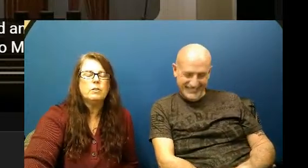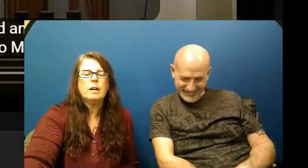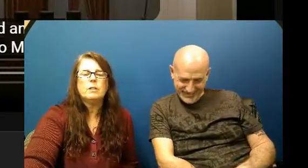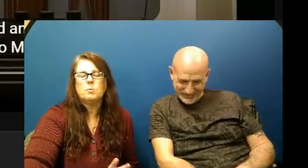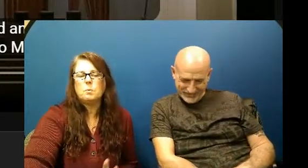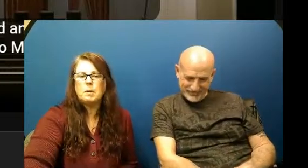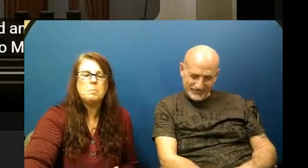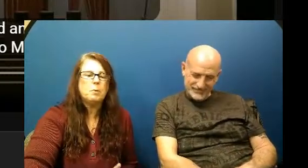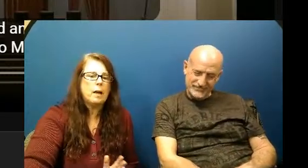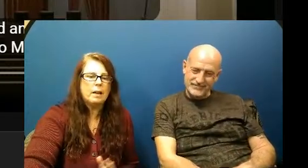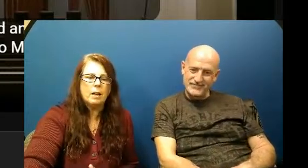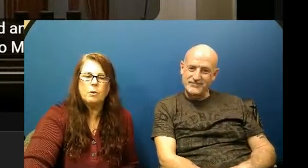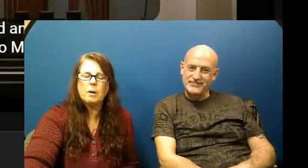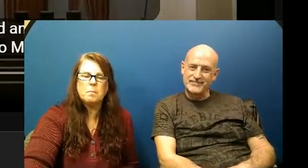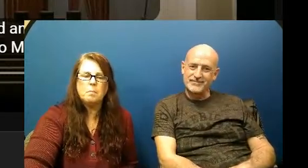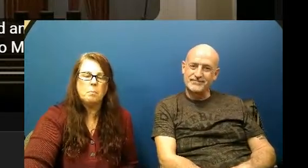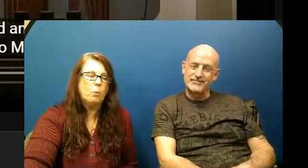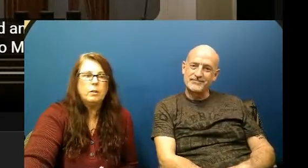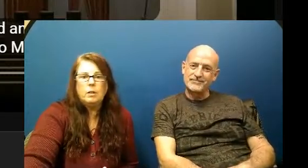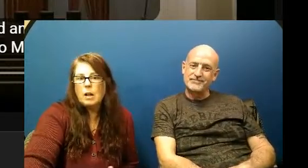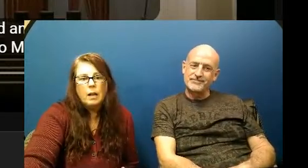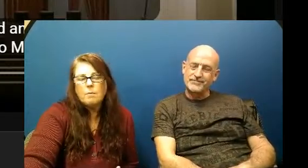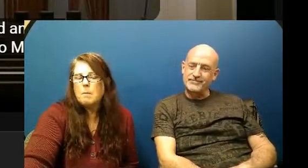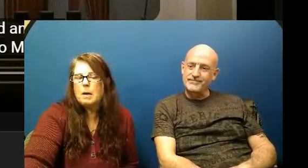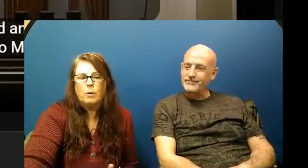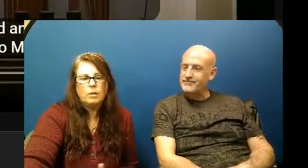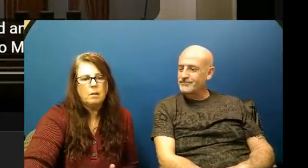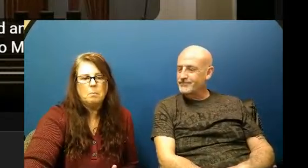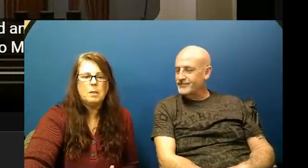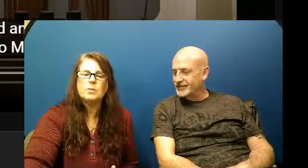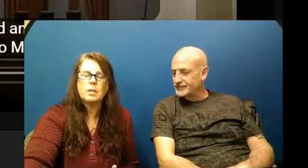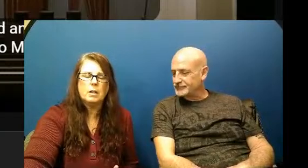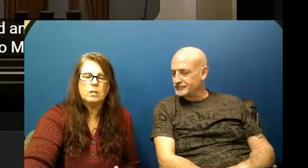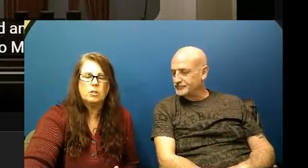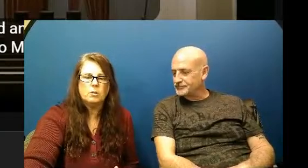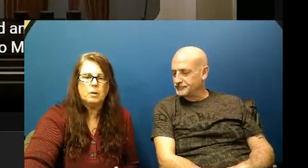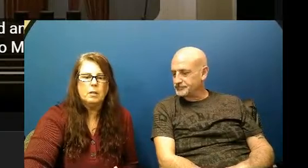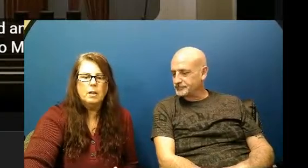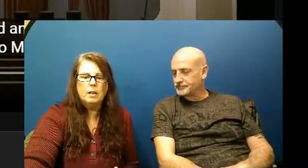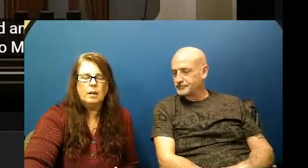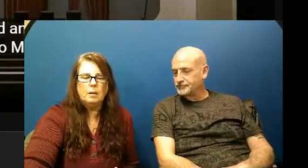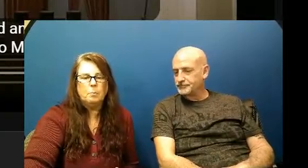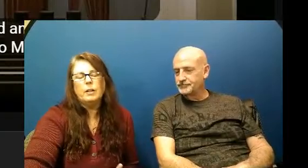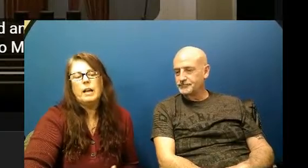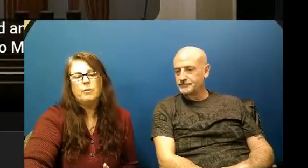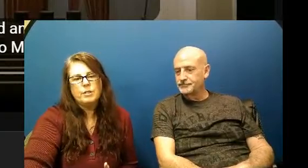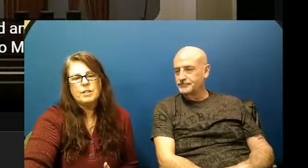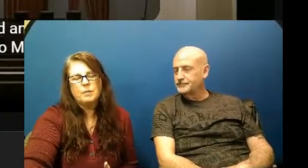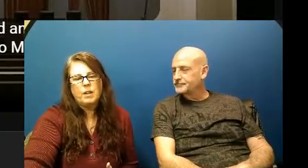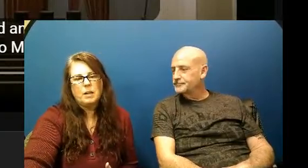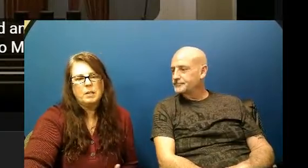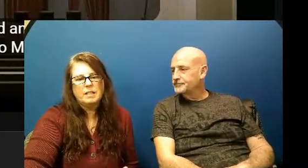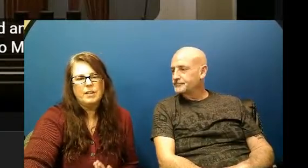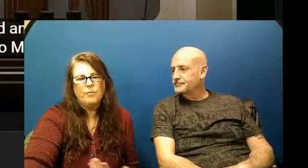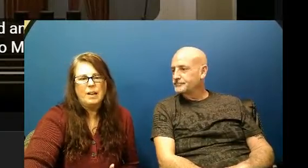real interactions with people I otherwise would not have met, would not have made those connections with. But a lot of